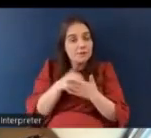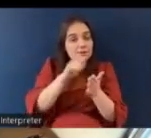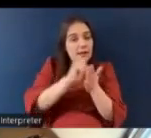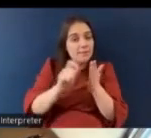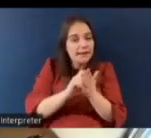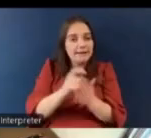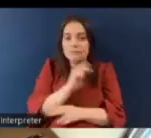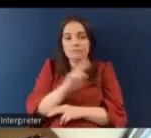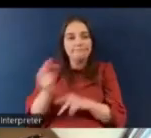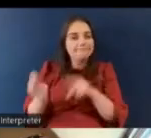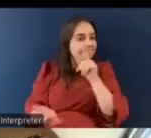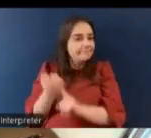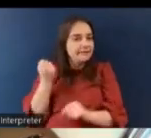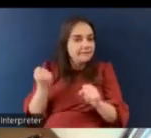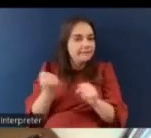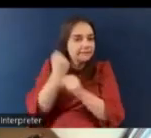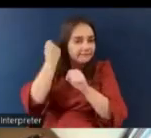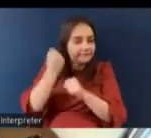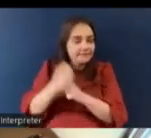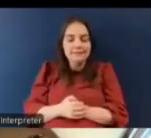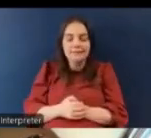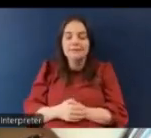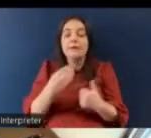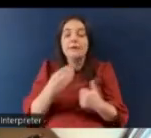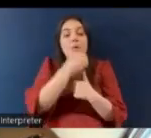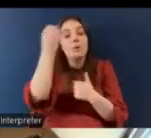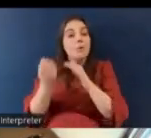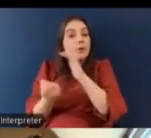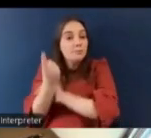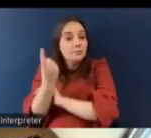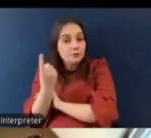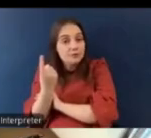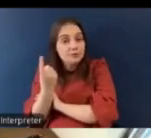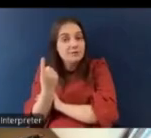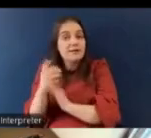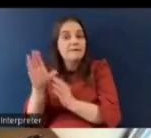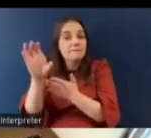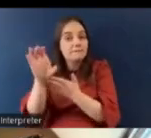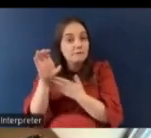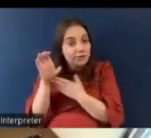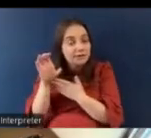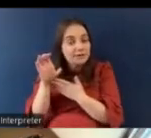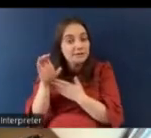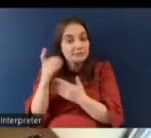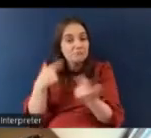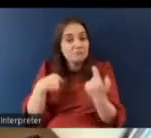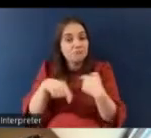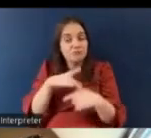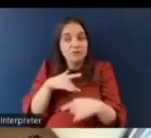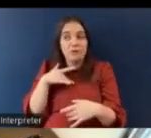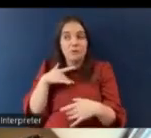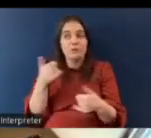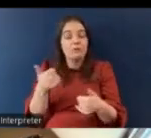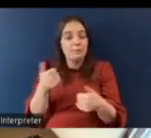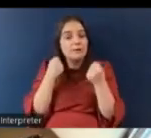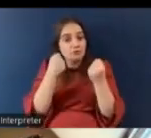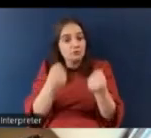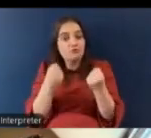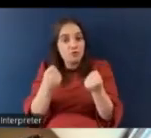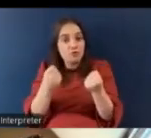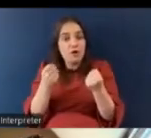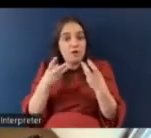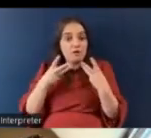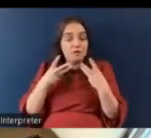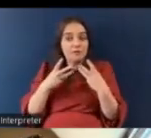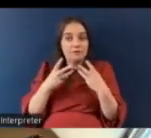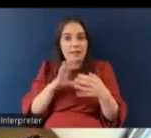And then there was another opportunity for funding, and we felt, look, there is a strong gender dimension